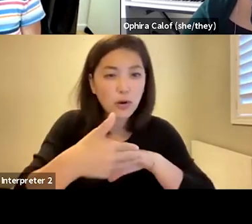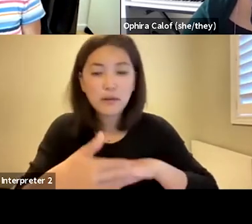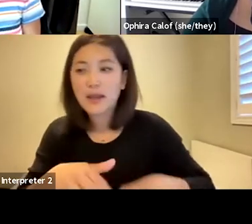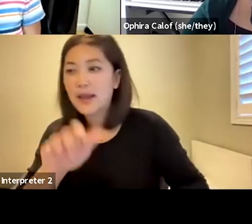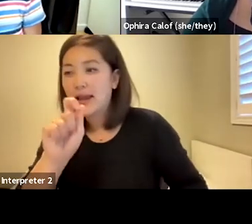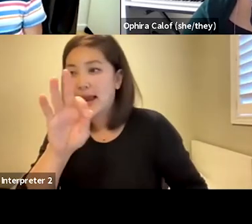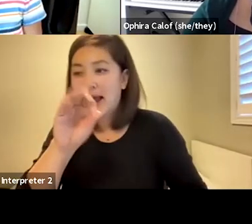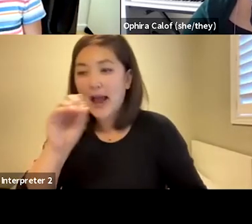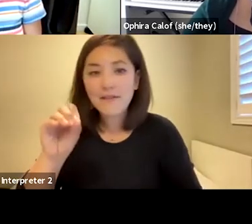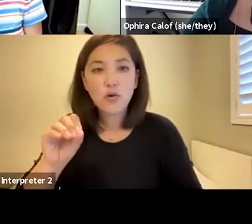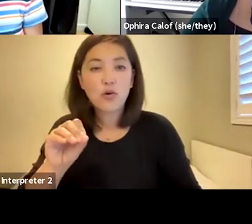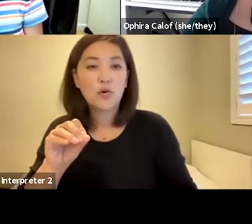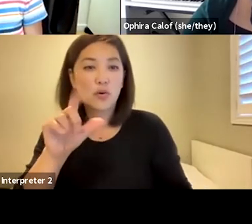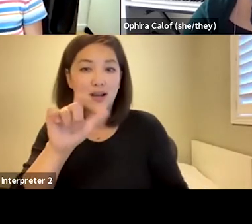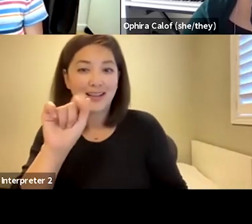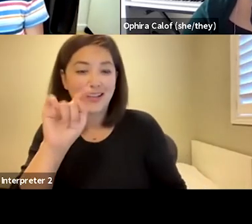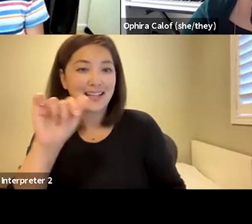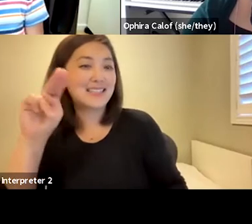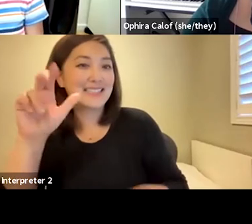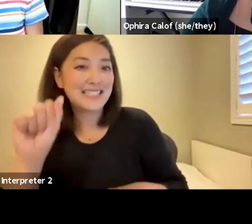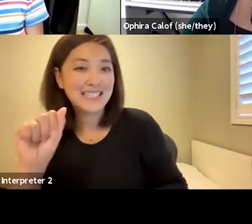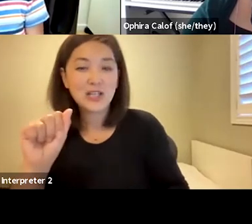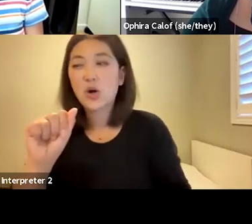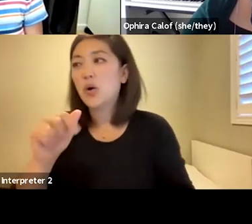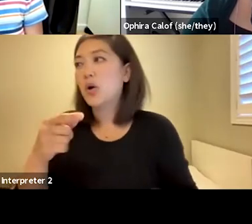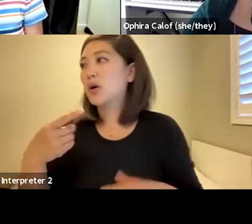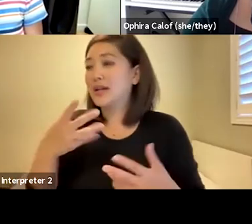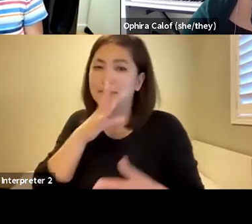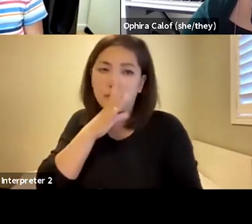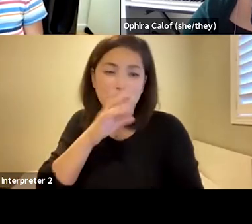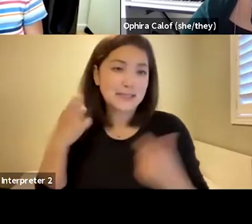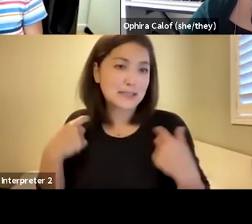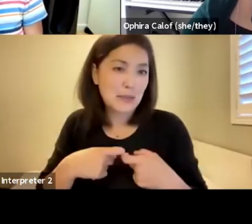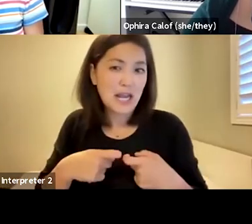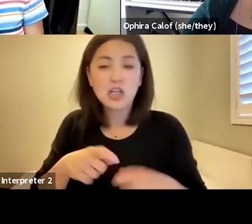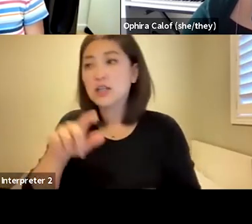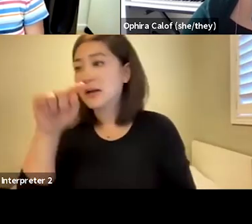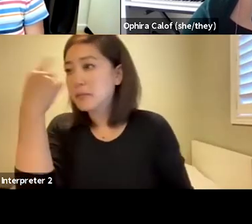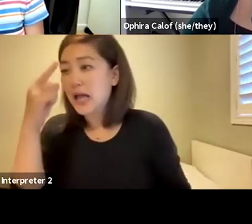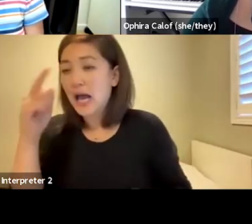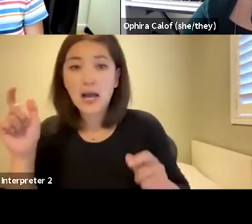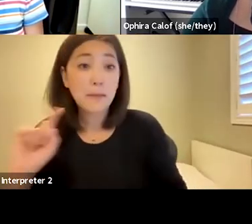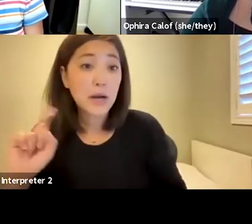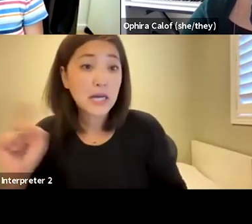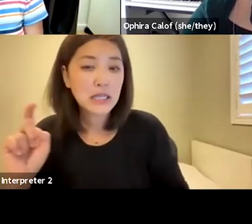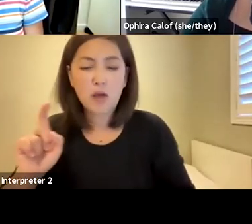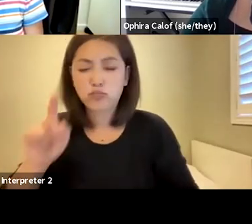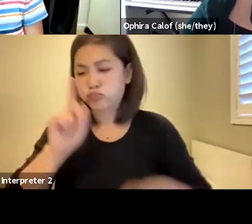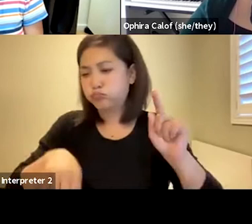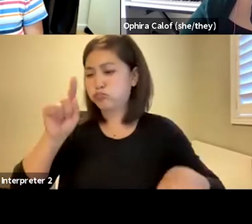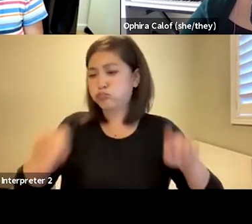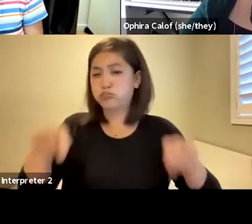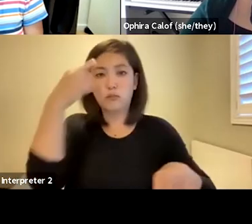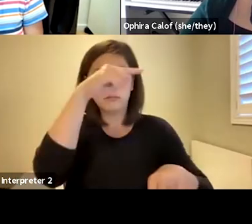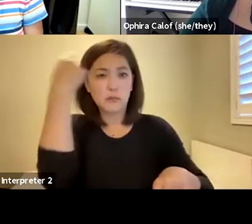Afro-Latino, like myself, Black people speak Spanish, Black Muslims. Like, there's just a variety of Black people who come from many